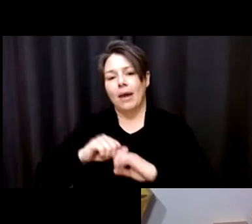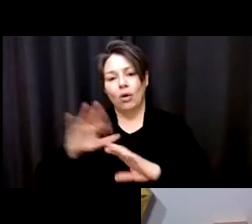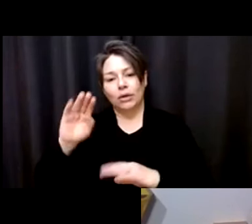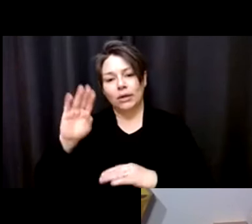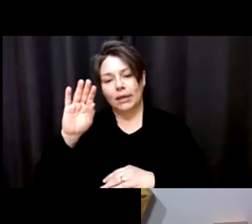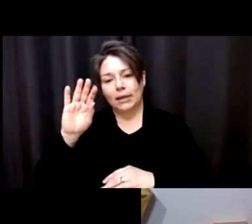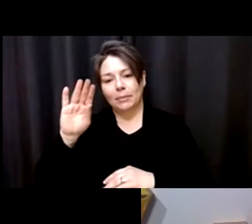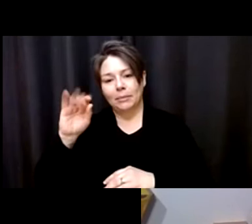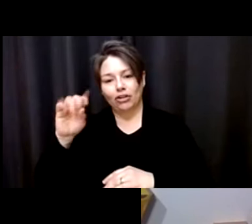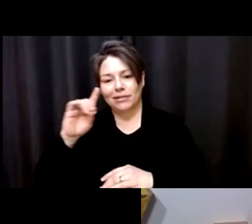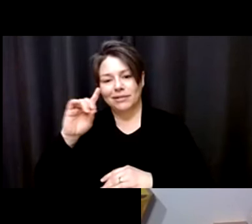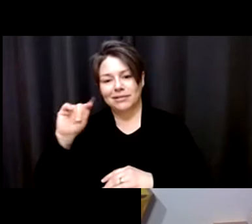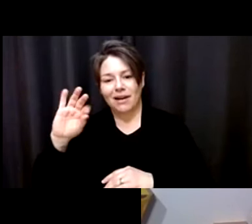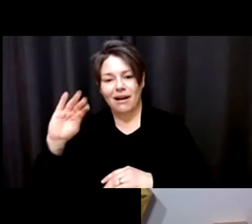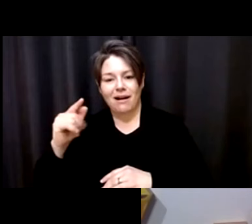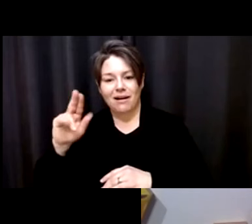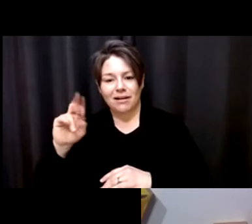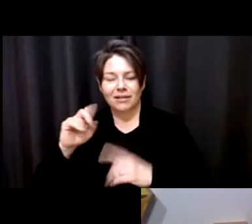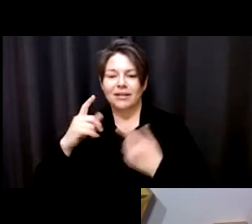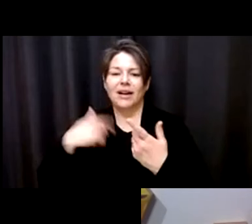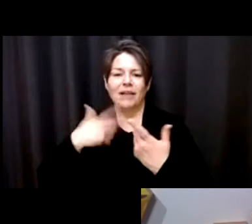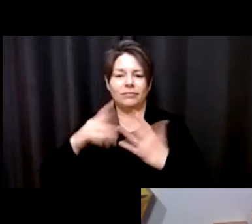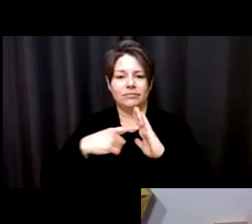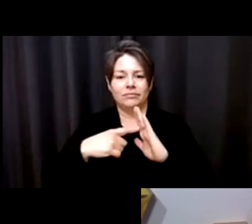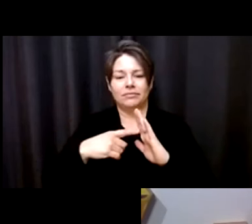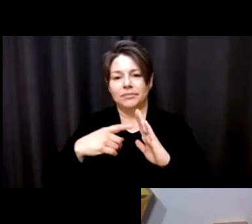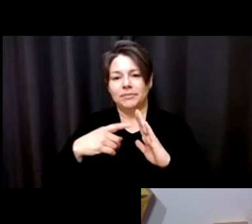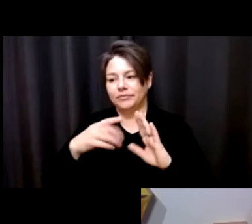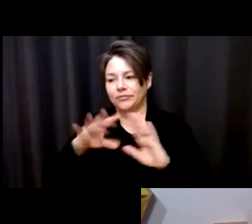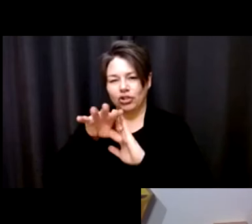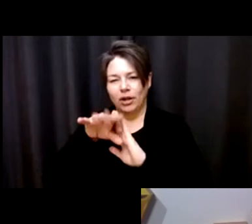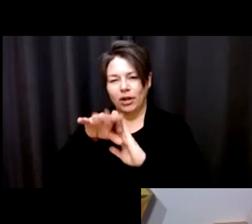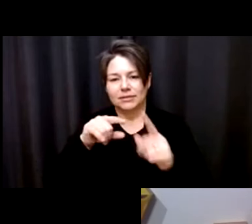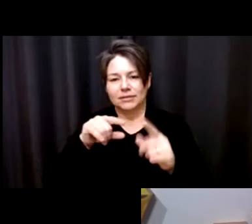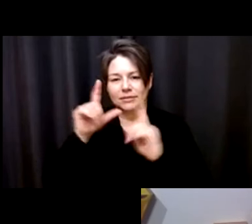I shot this on location at the Denver Botanical Garden. So